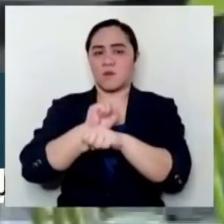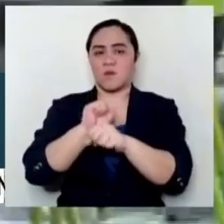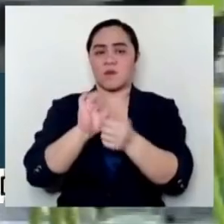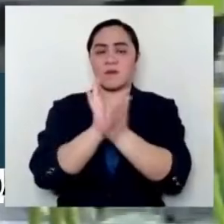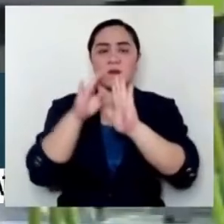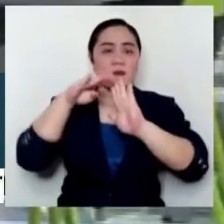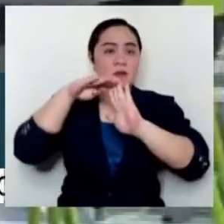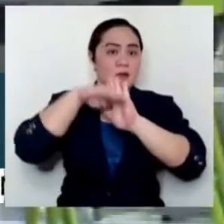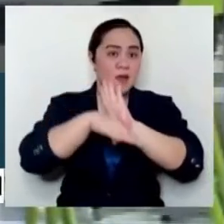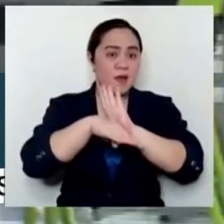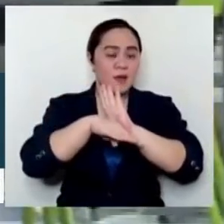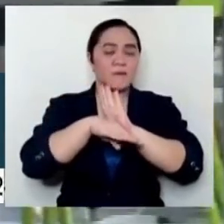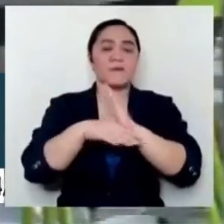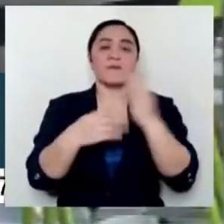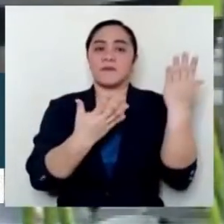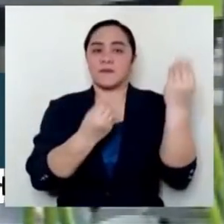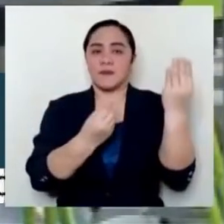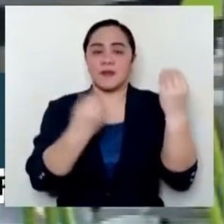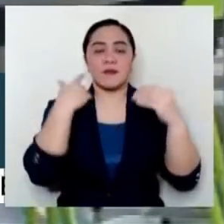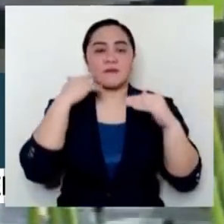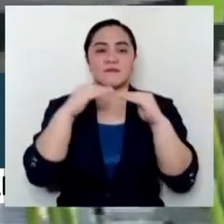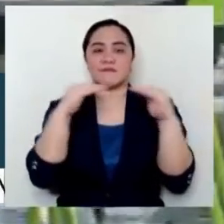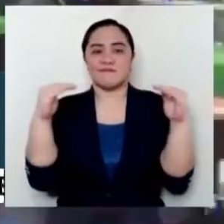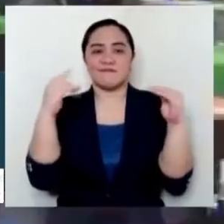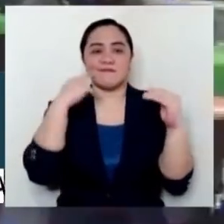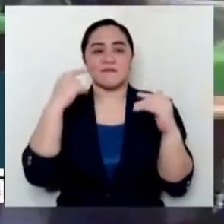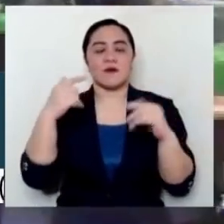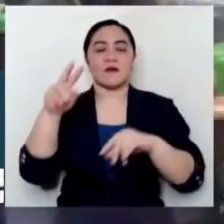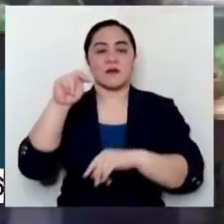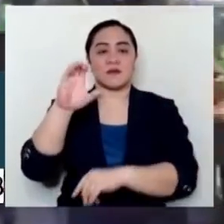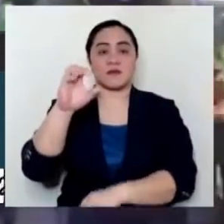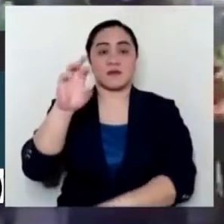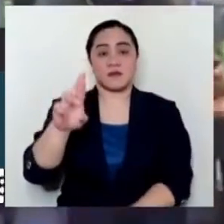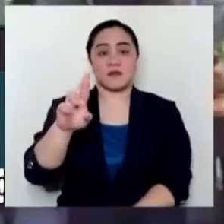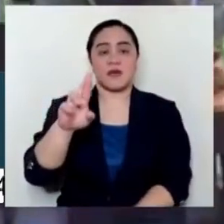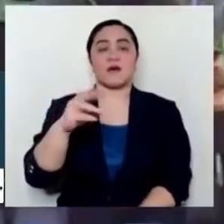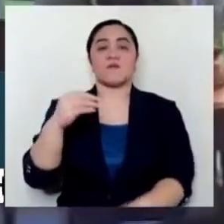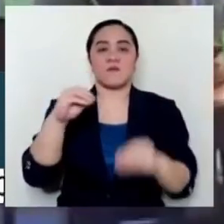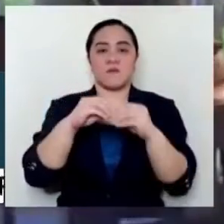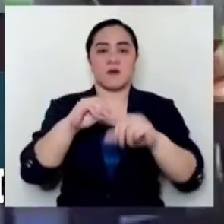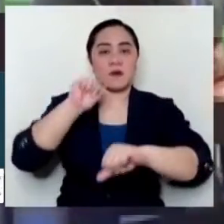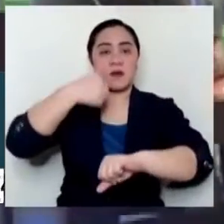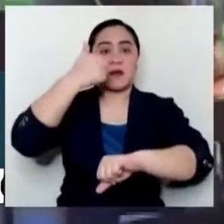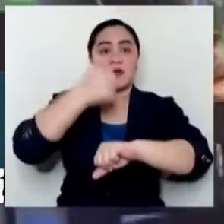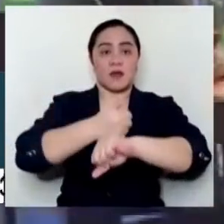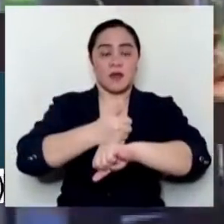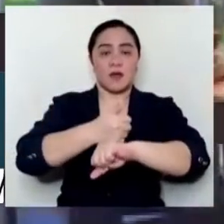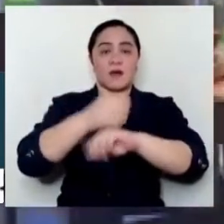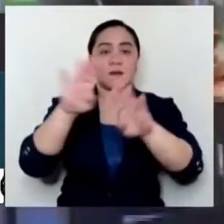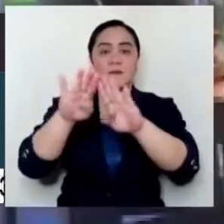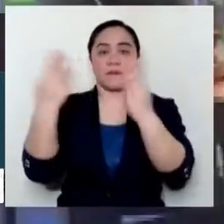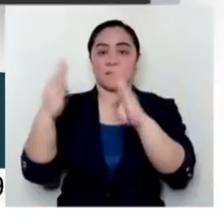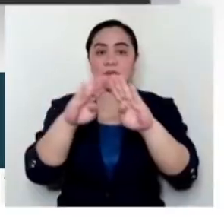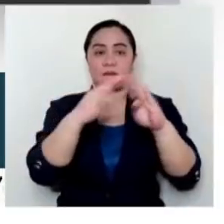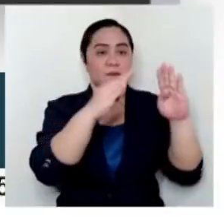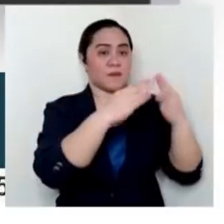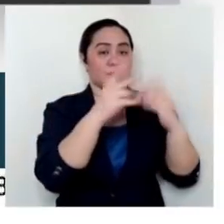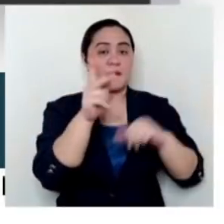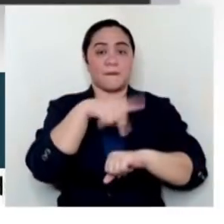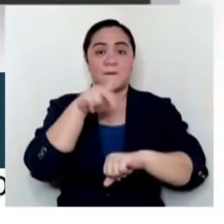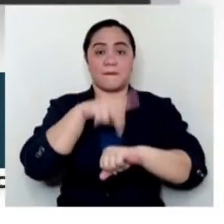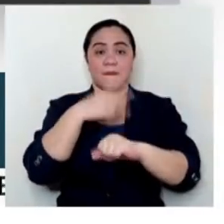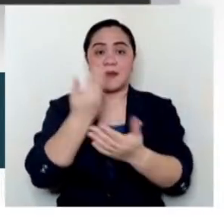lowering of the alert level in the National Capital Region allowed more establishments to reopen. The Philippines' economic